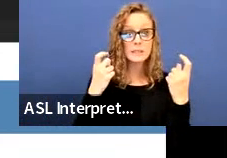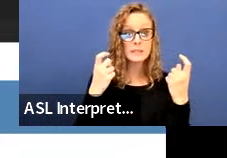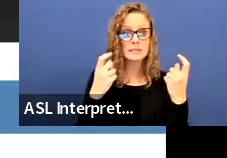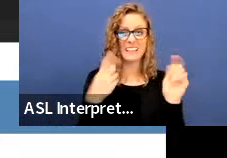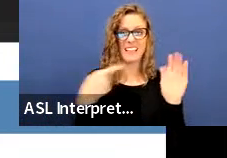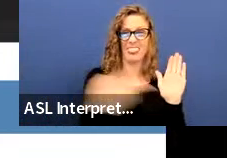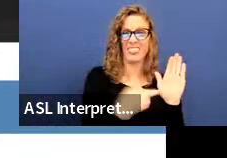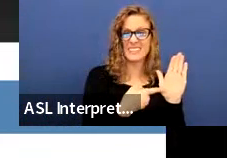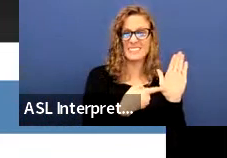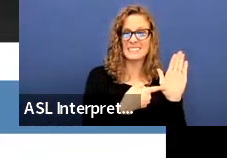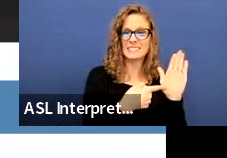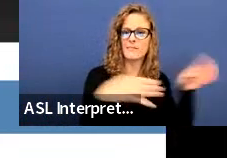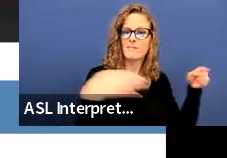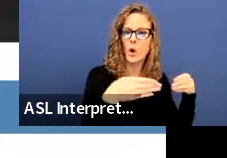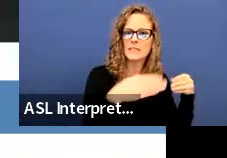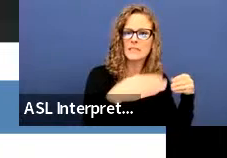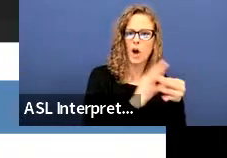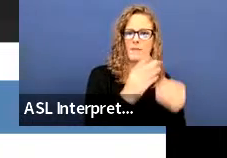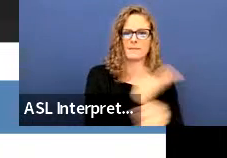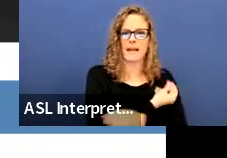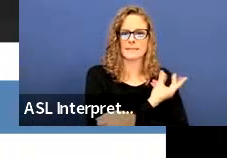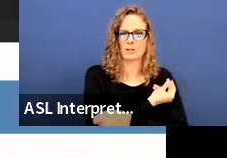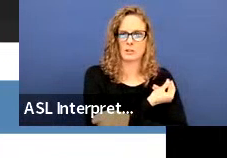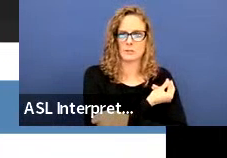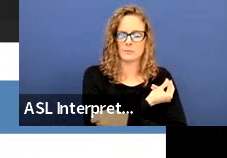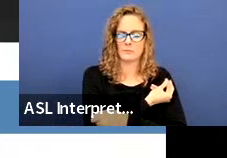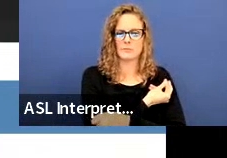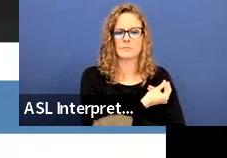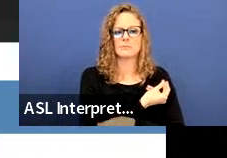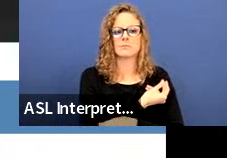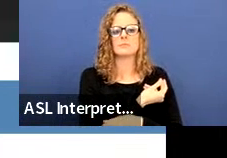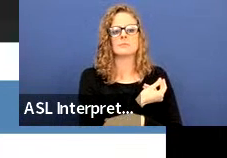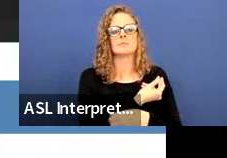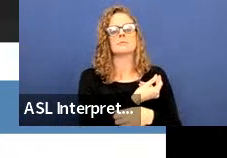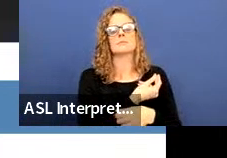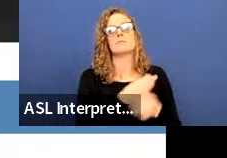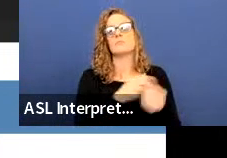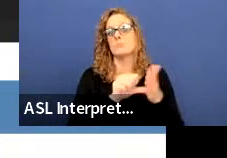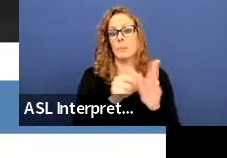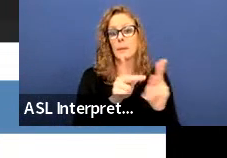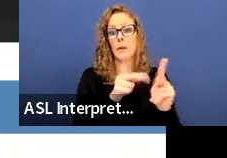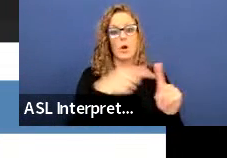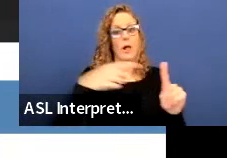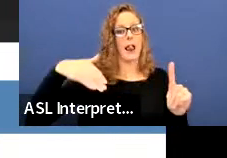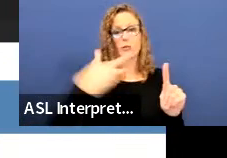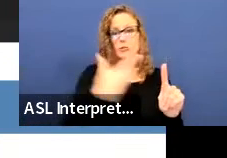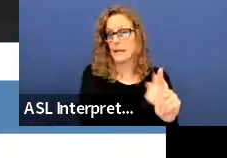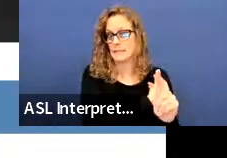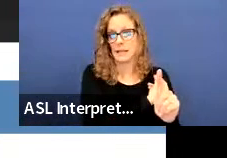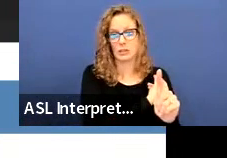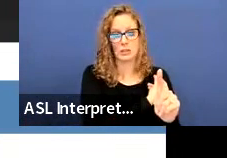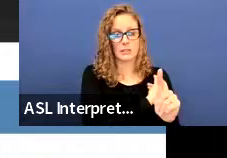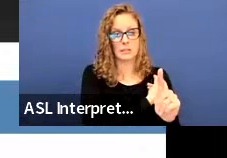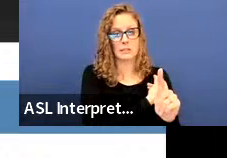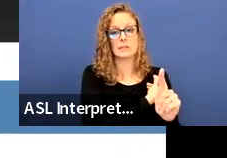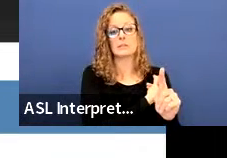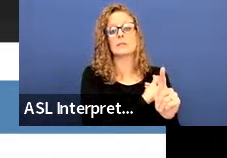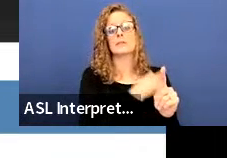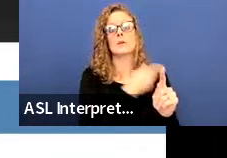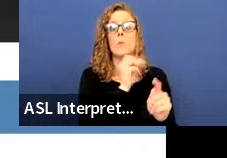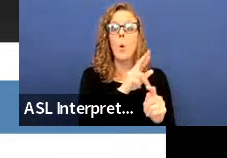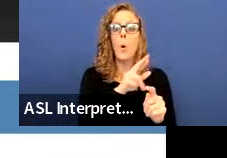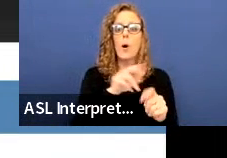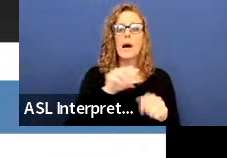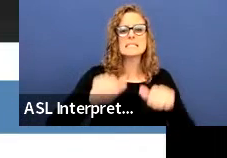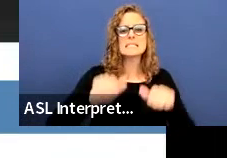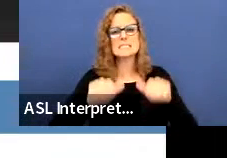focused on vaccination and primarily reaching out to folks who have not received vaccinations, who might be on the fence,